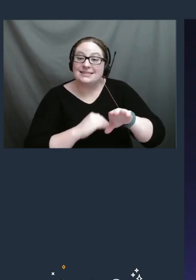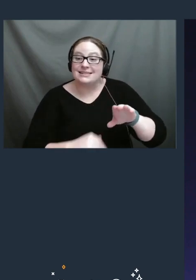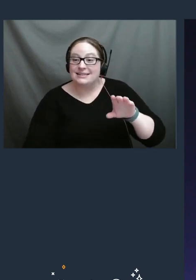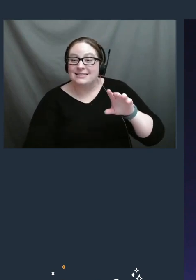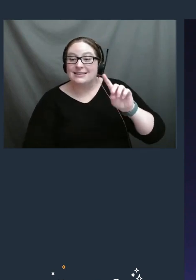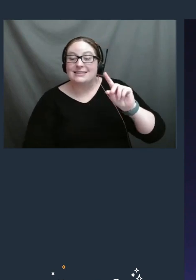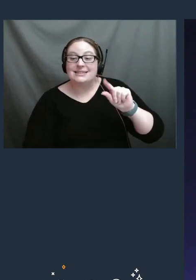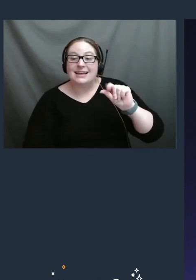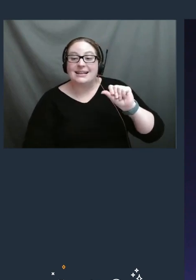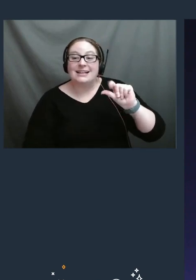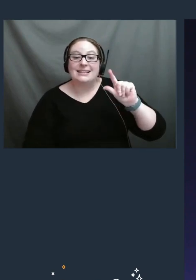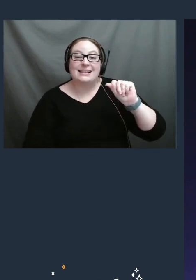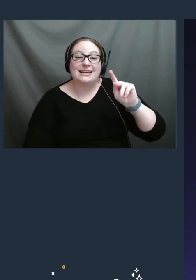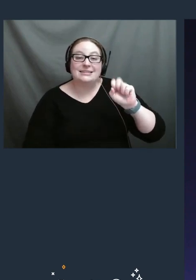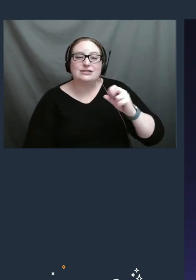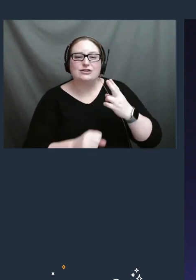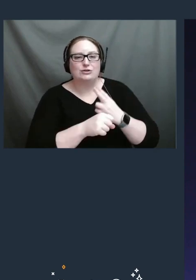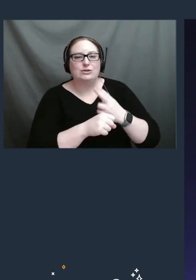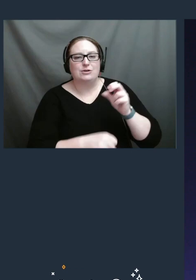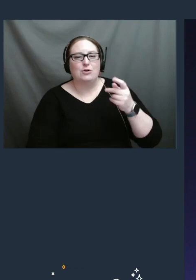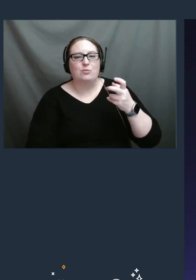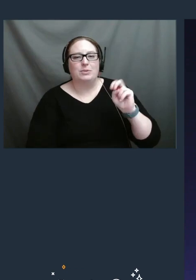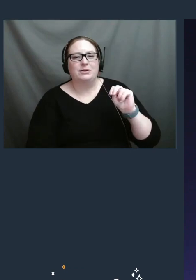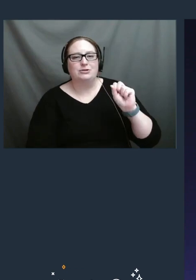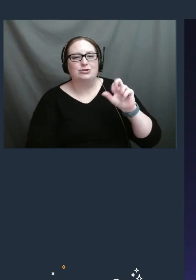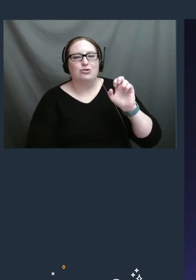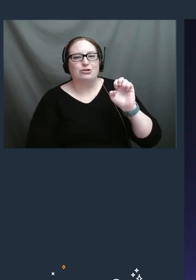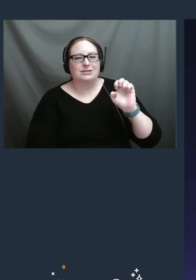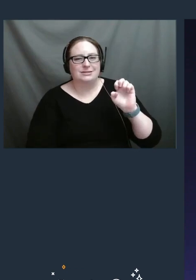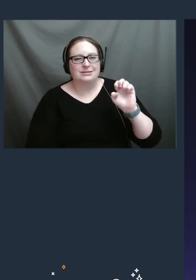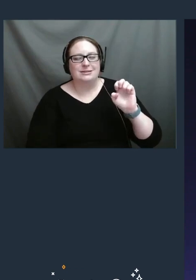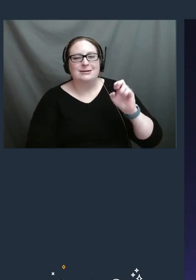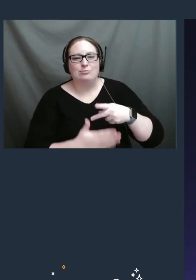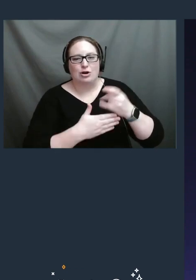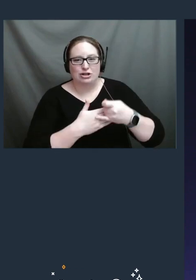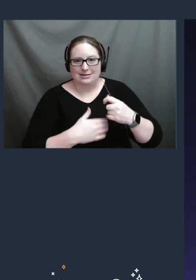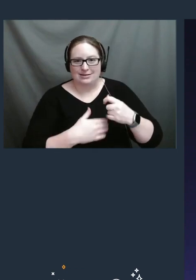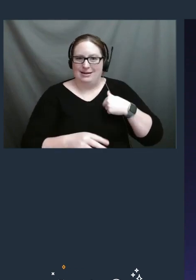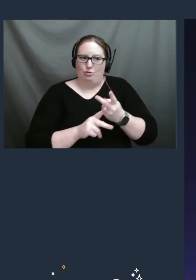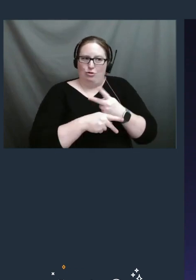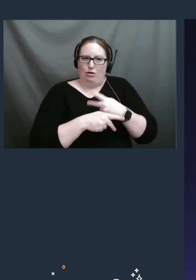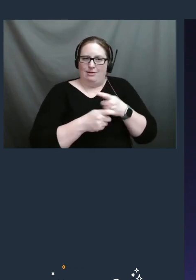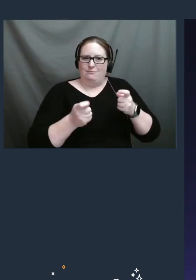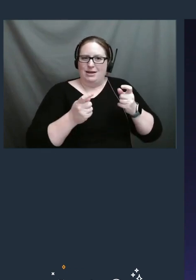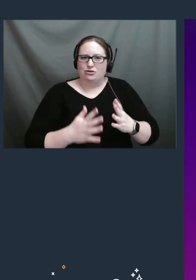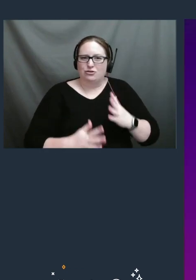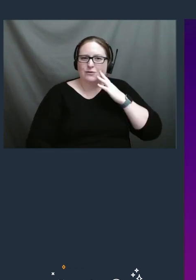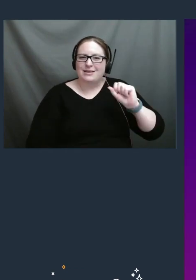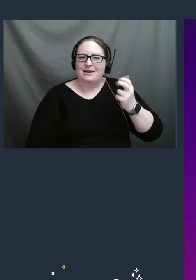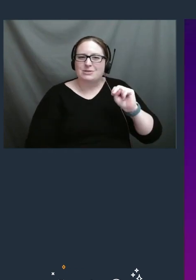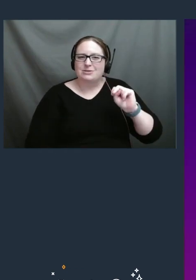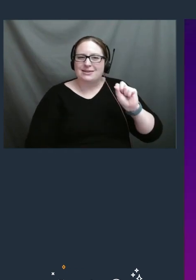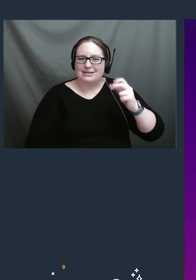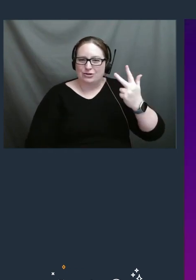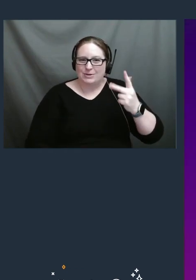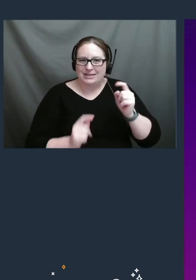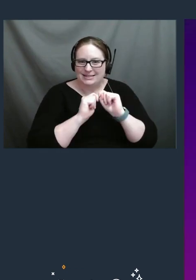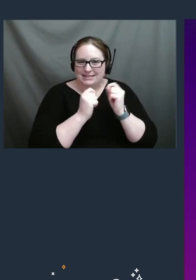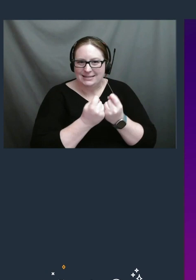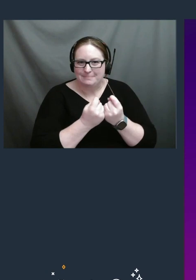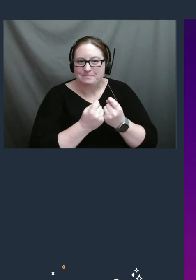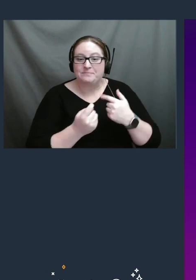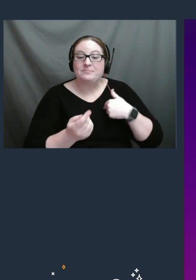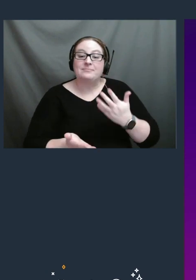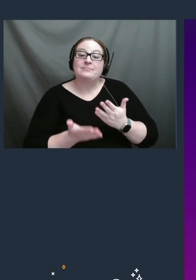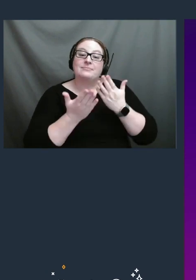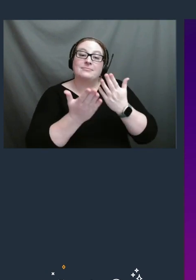projects. My name is Devprat Kumar, and I'm a product manager on the Amazon S3 team. I'll be presenting this session today along with